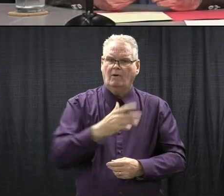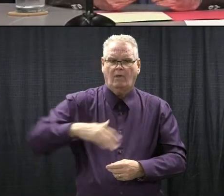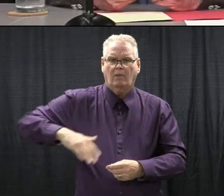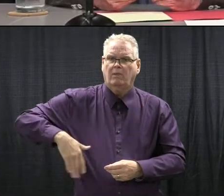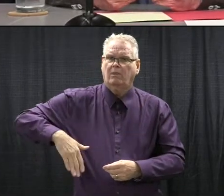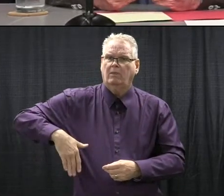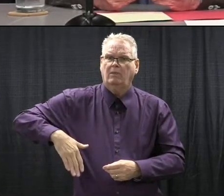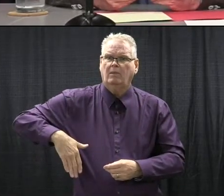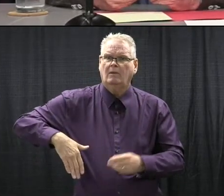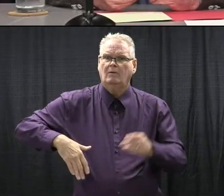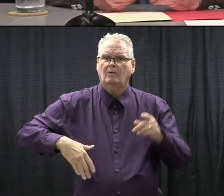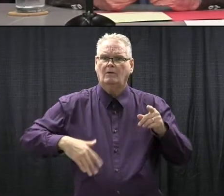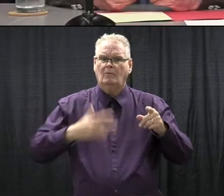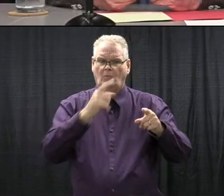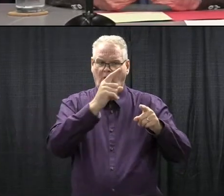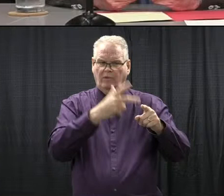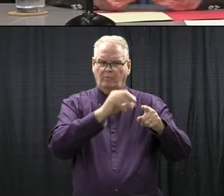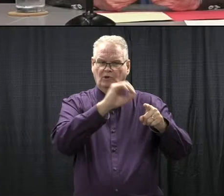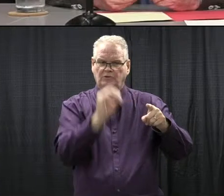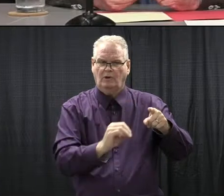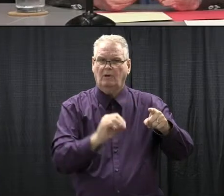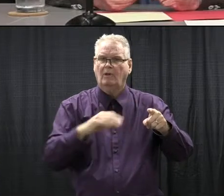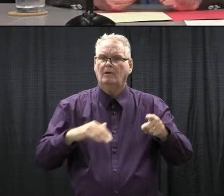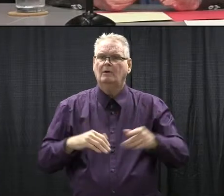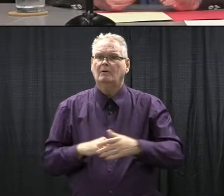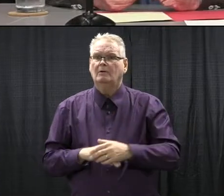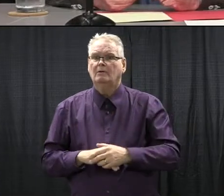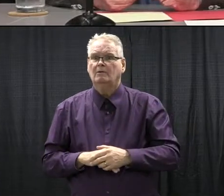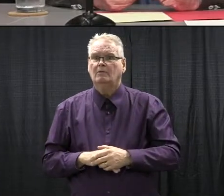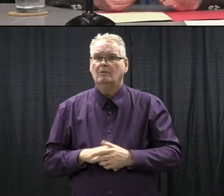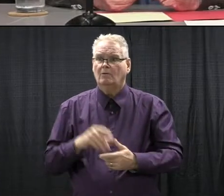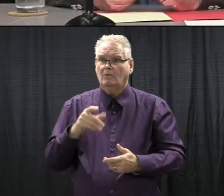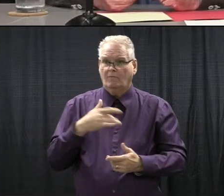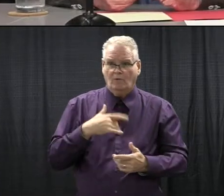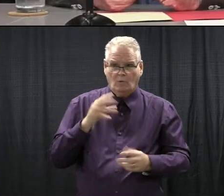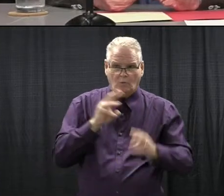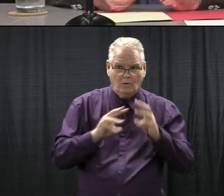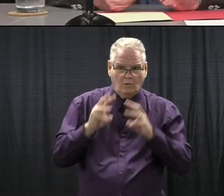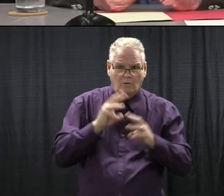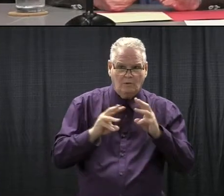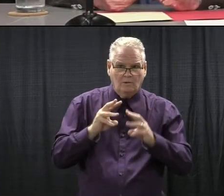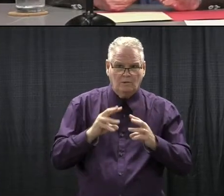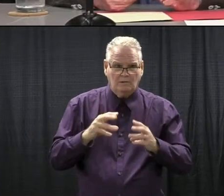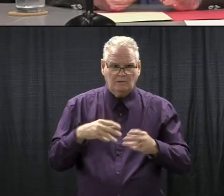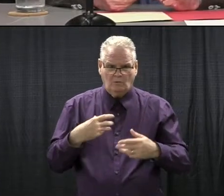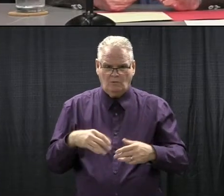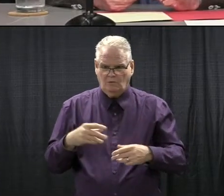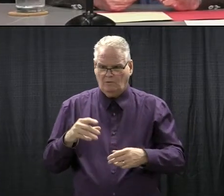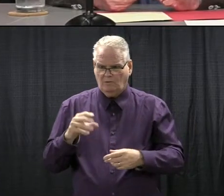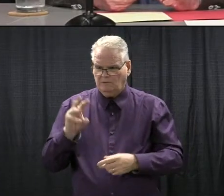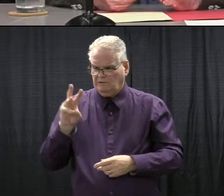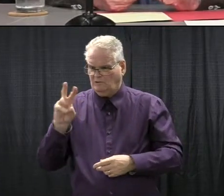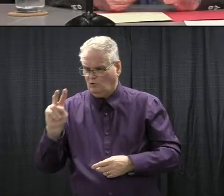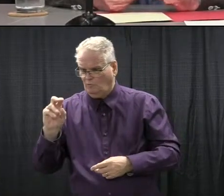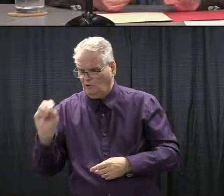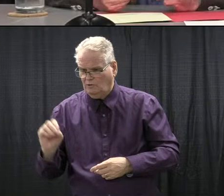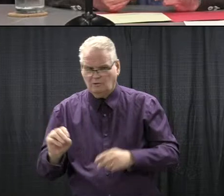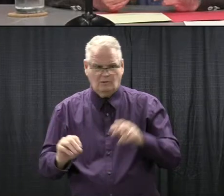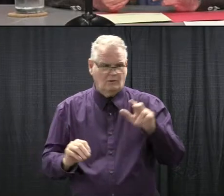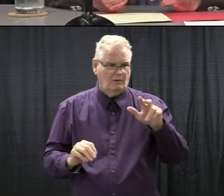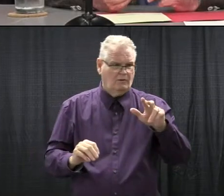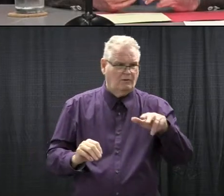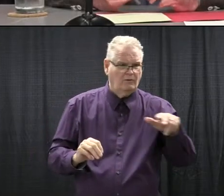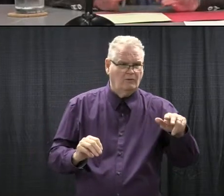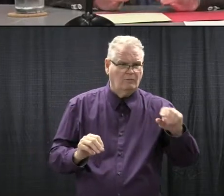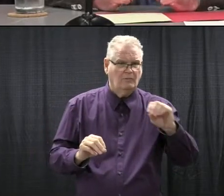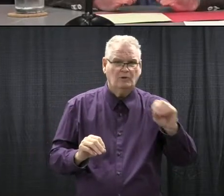seeing those numbers rise very quickly? And what are we doing to try and reach out and make sure that some of those people who haven't gotten it do